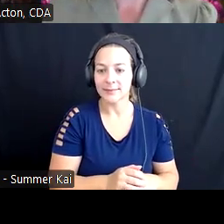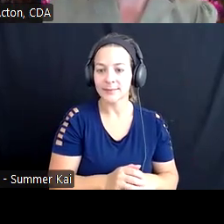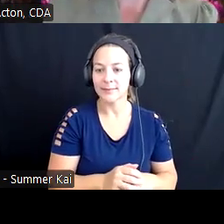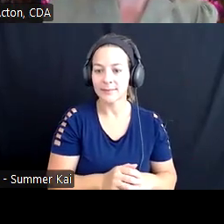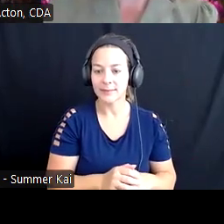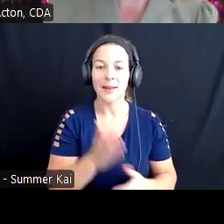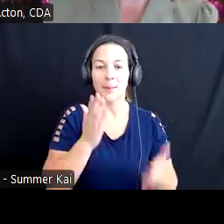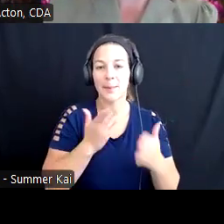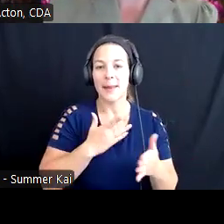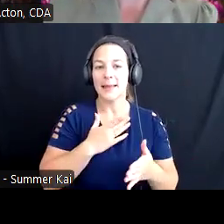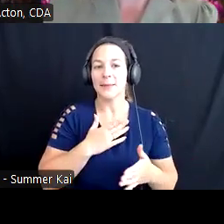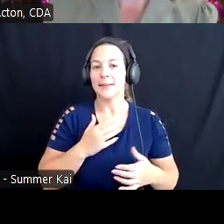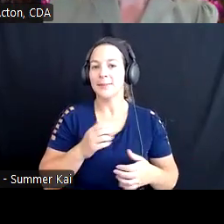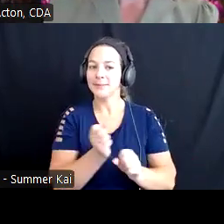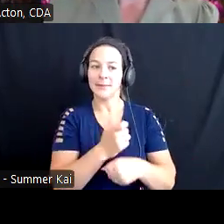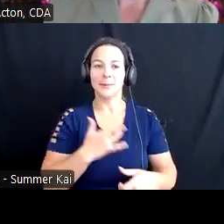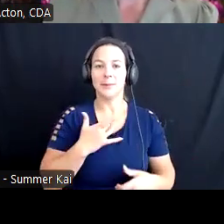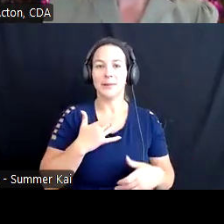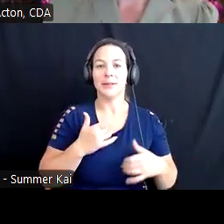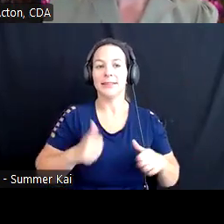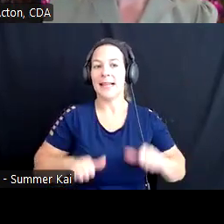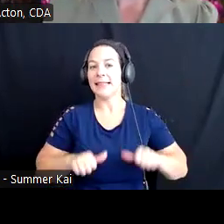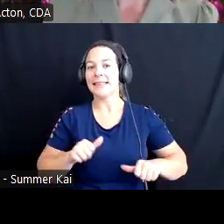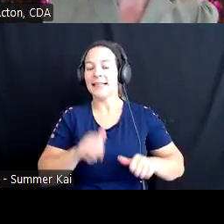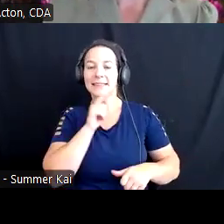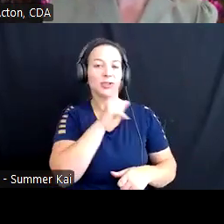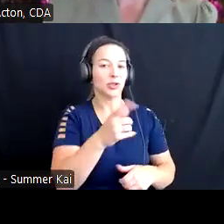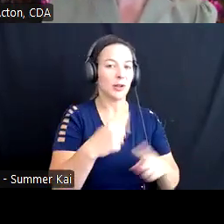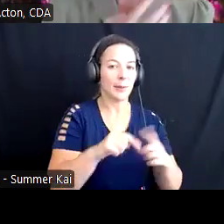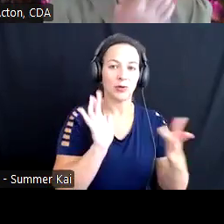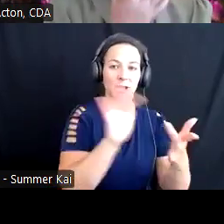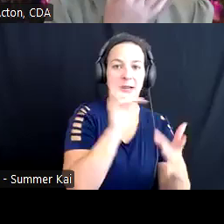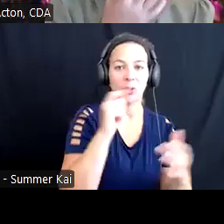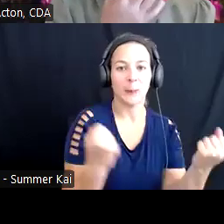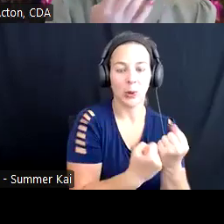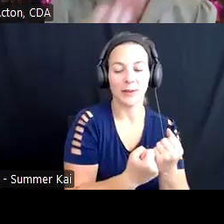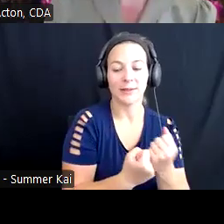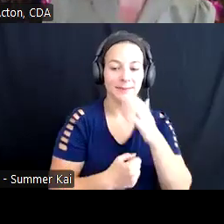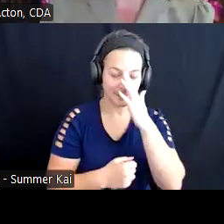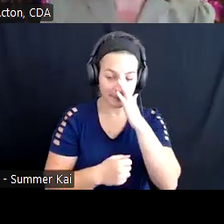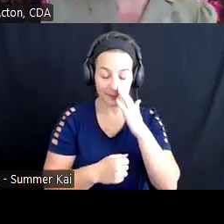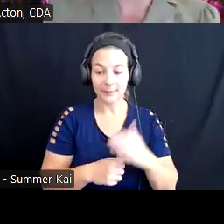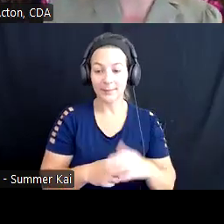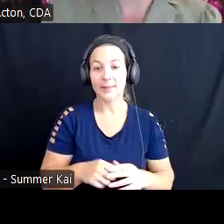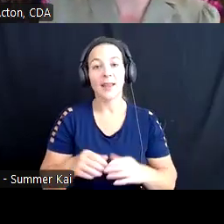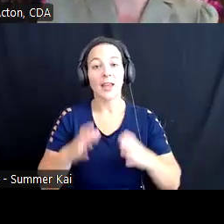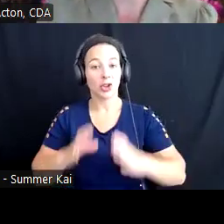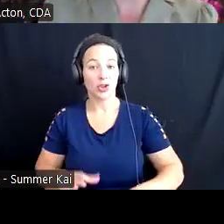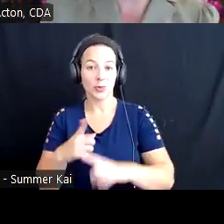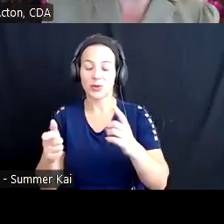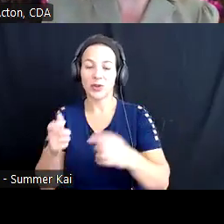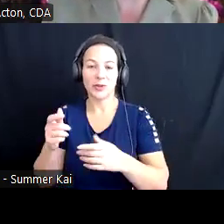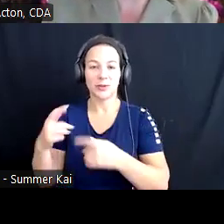from seeking services and supports. Multiple providers and consumers from traditionally underrepresented communities, such